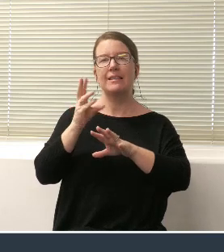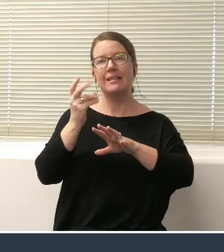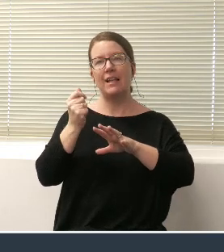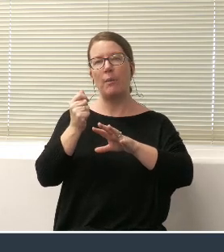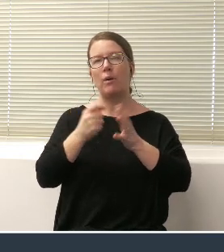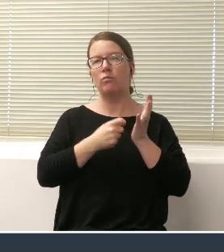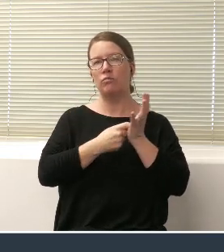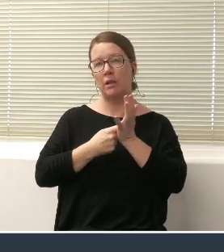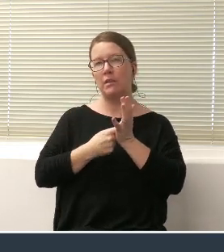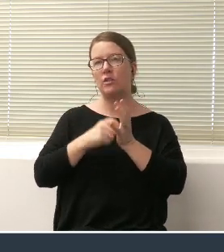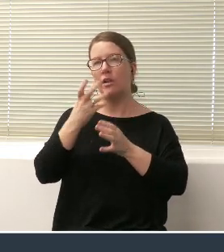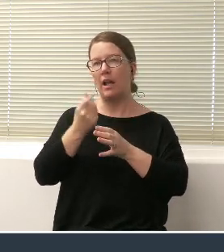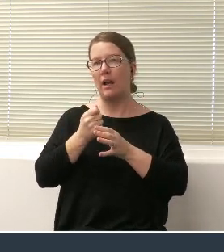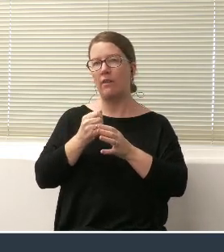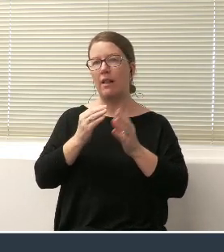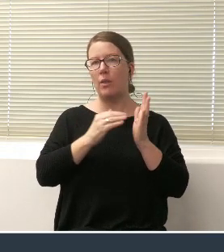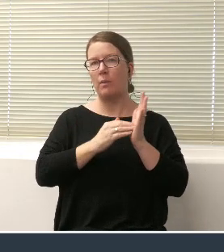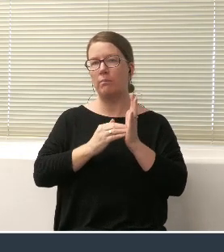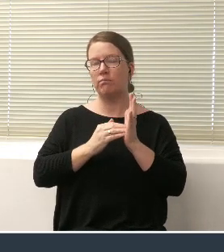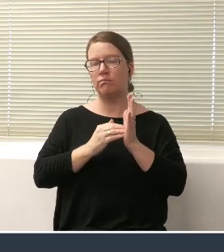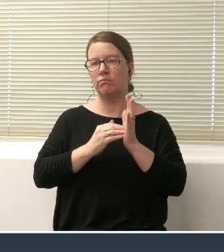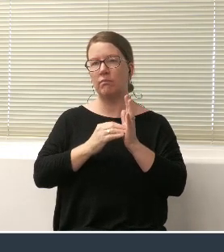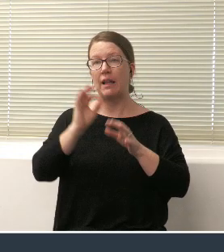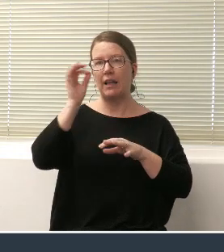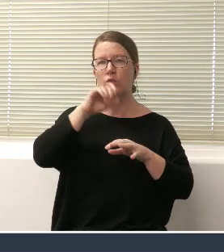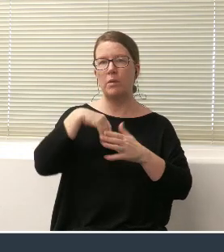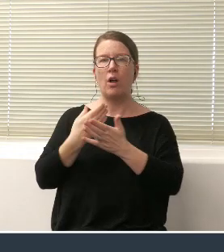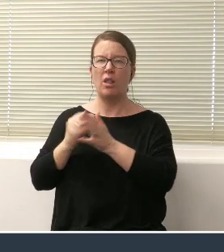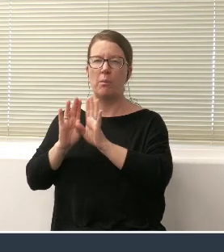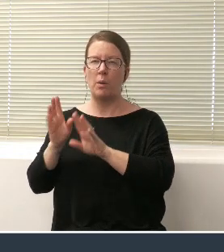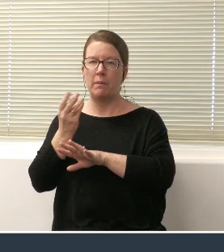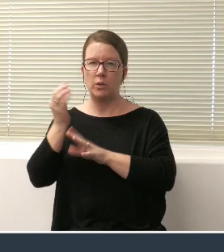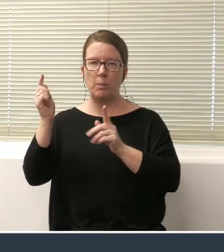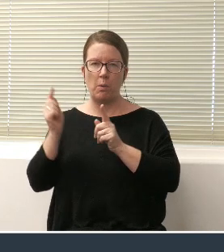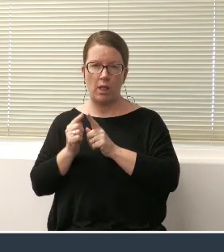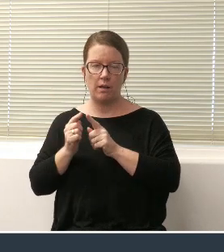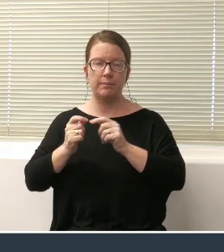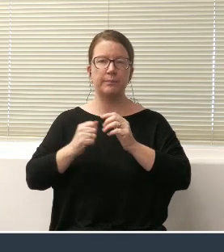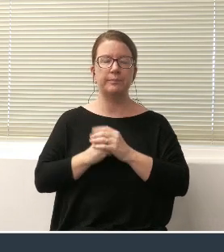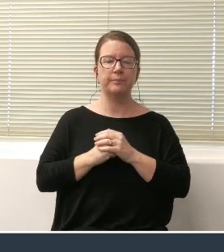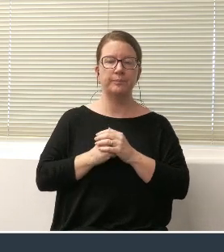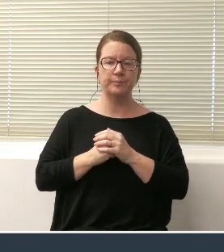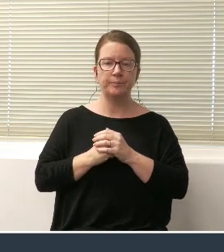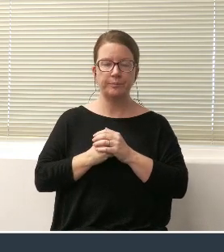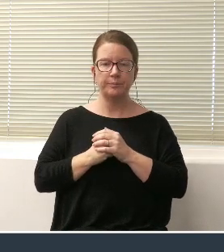a recommendation. Thank you. Councillor Taylor. I think,